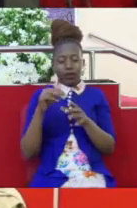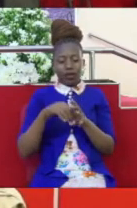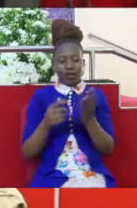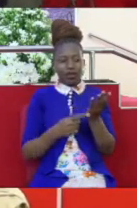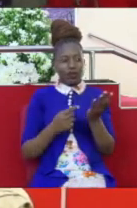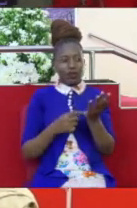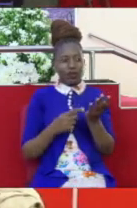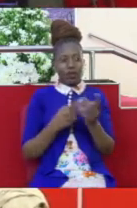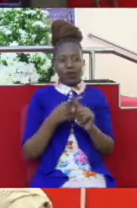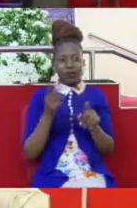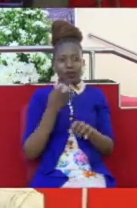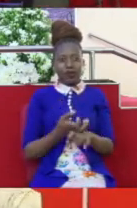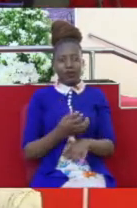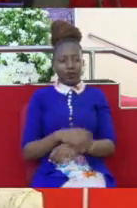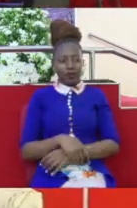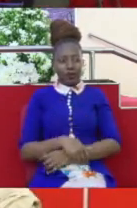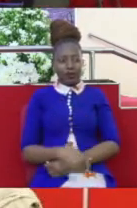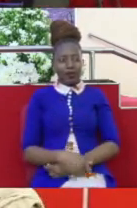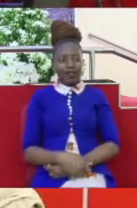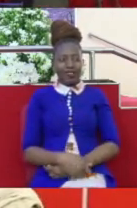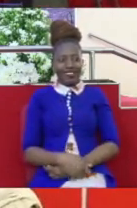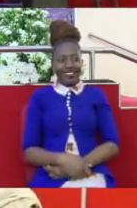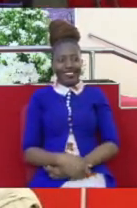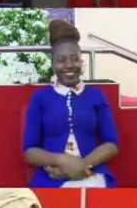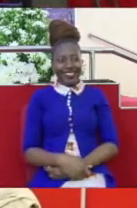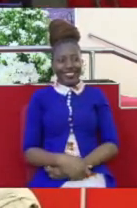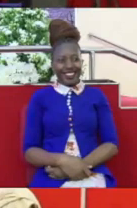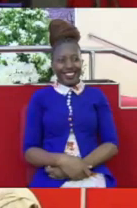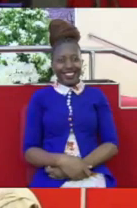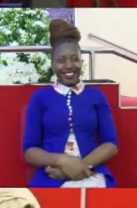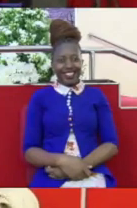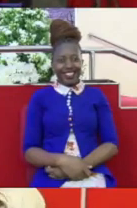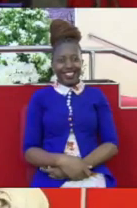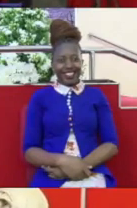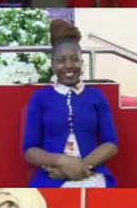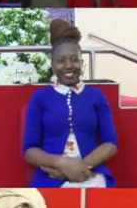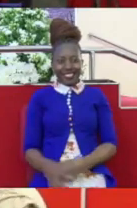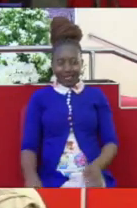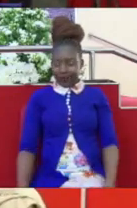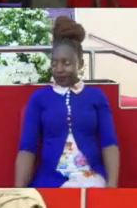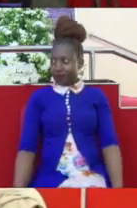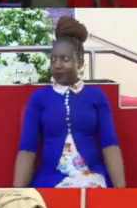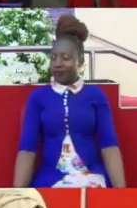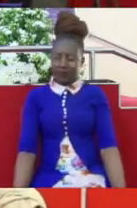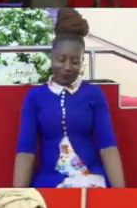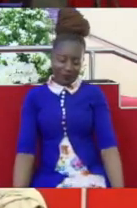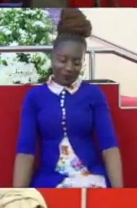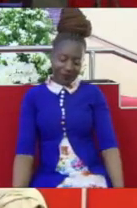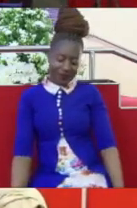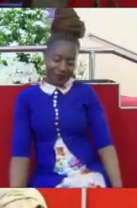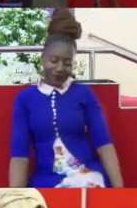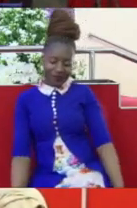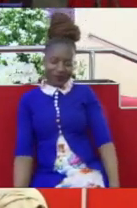Is there? Are you? Who are you? Yeah, I know, but who are you?